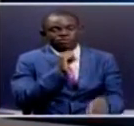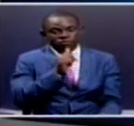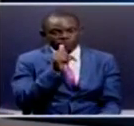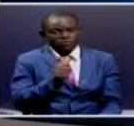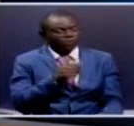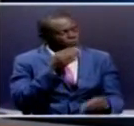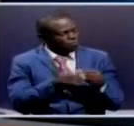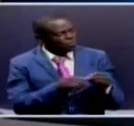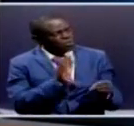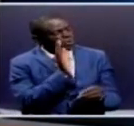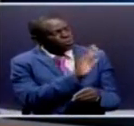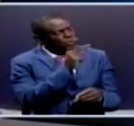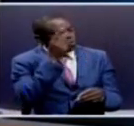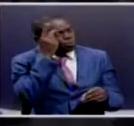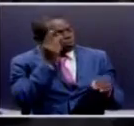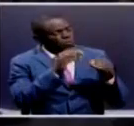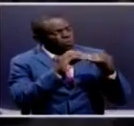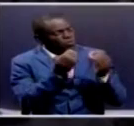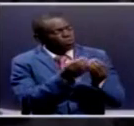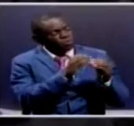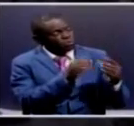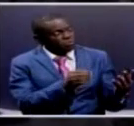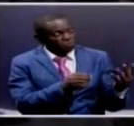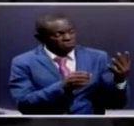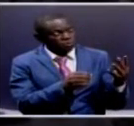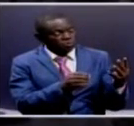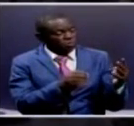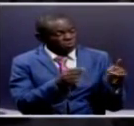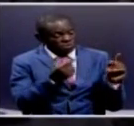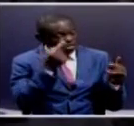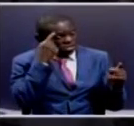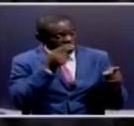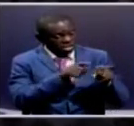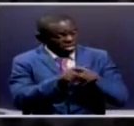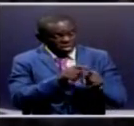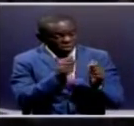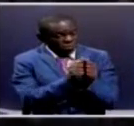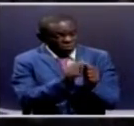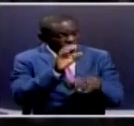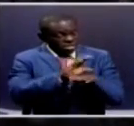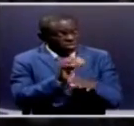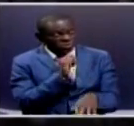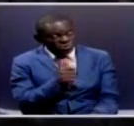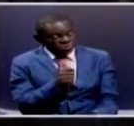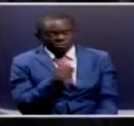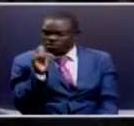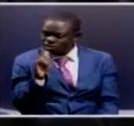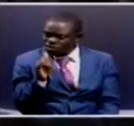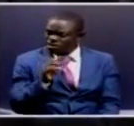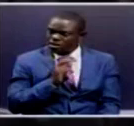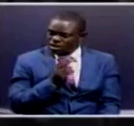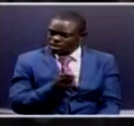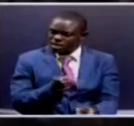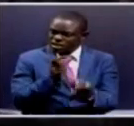and the church. We have an impasse with the church in terms of their